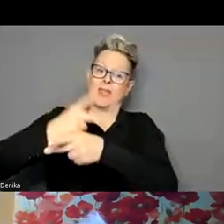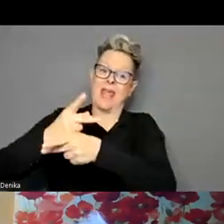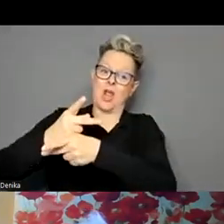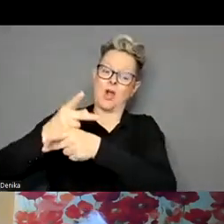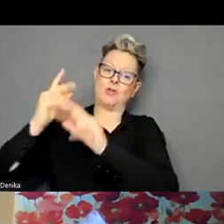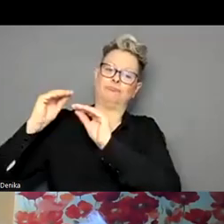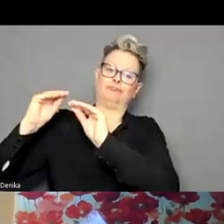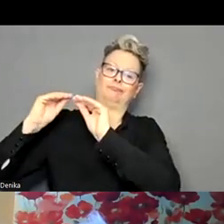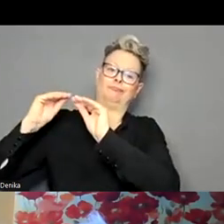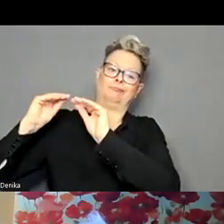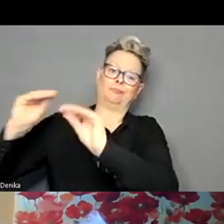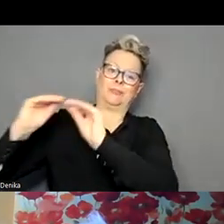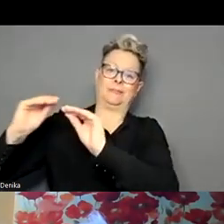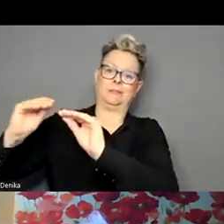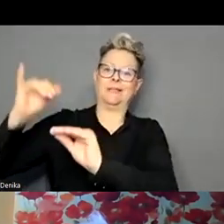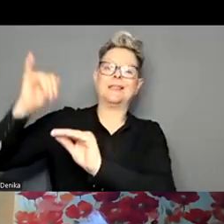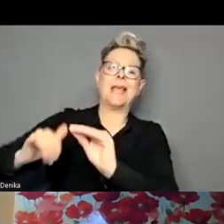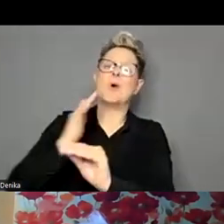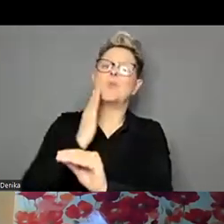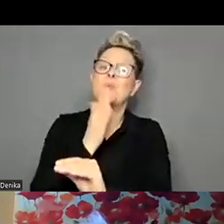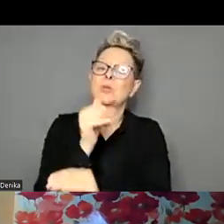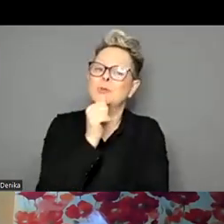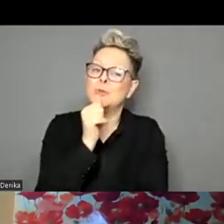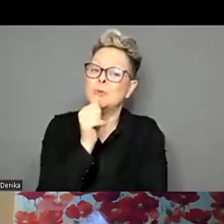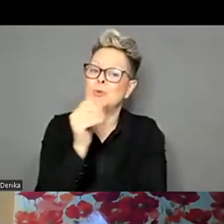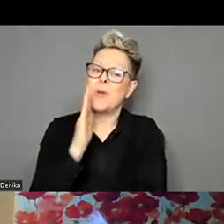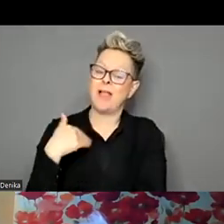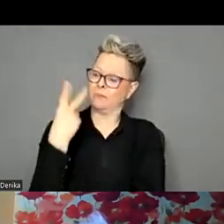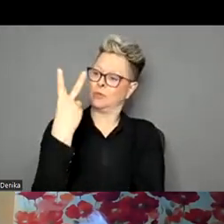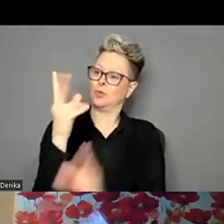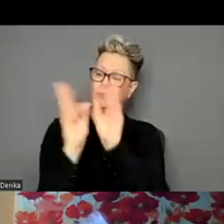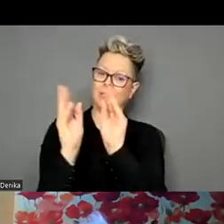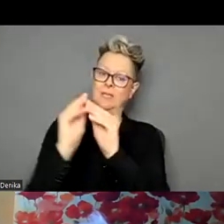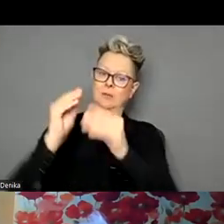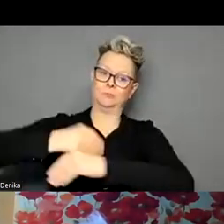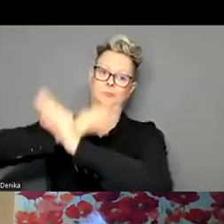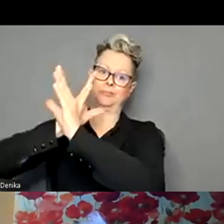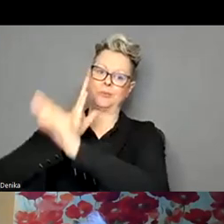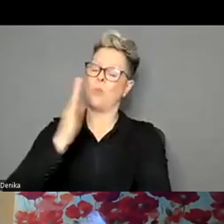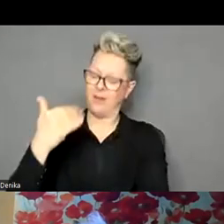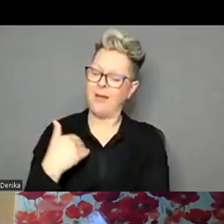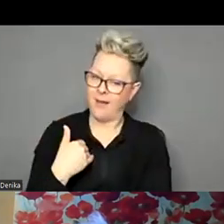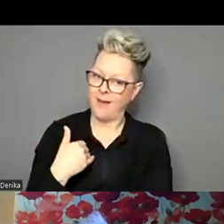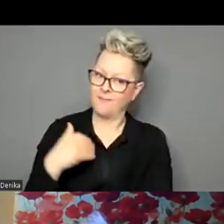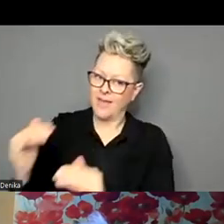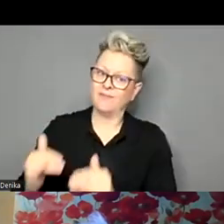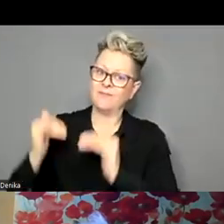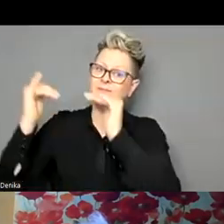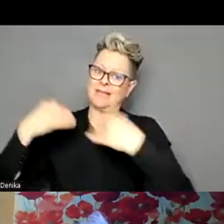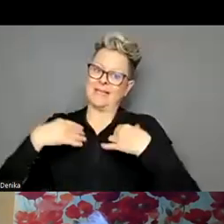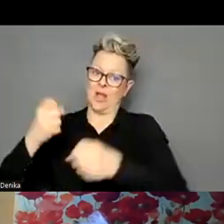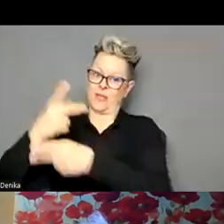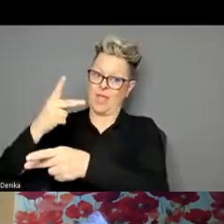that's, we're going to have in the very near future 2 sessions on the Advanced Healthcare Directive specifically. So stay tuned